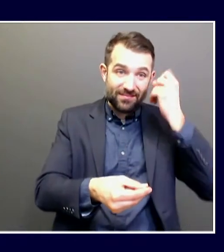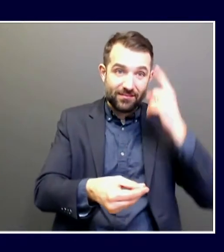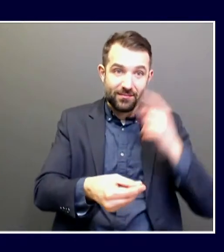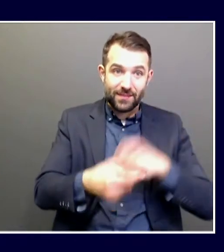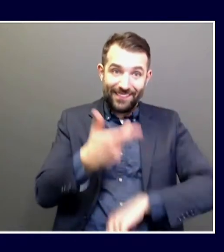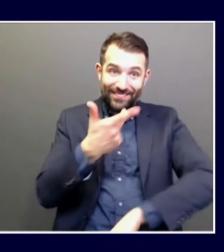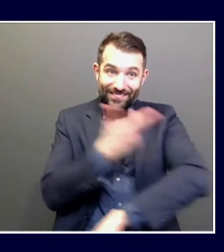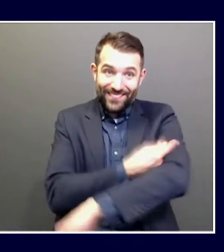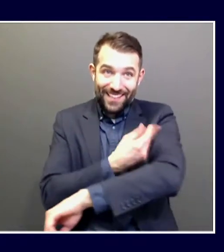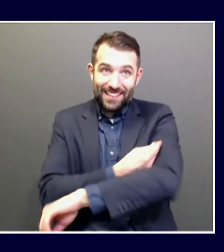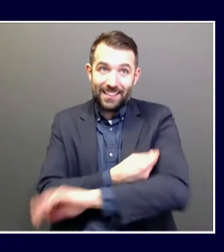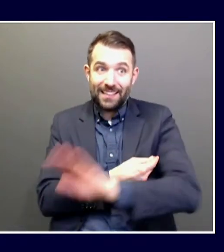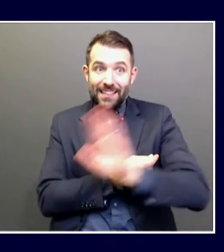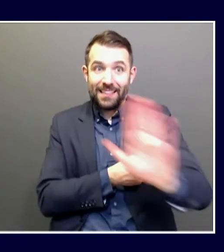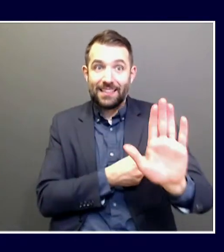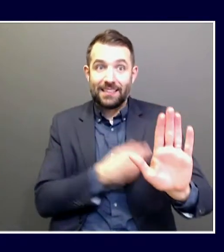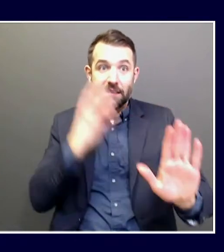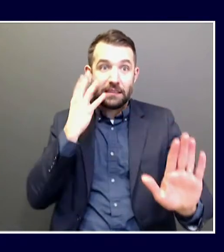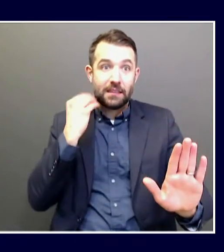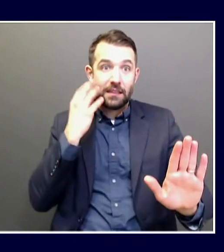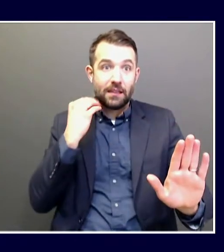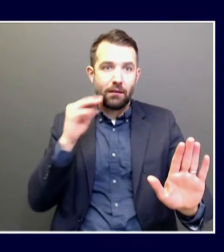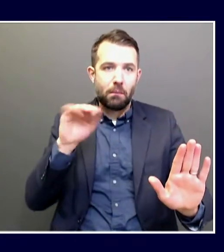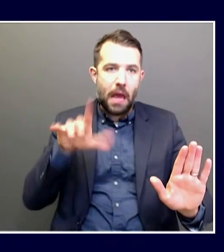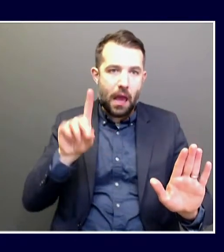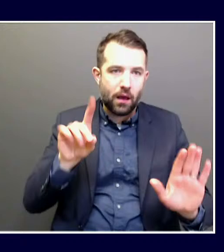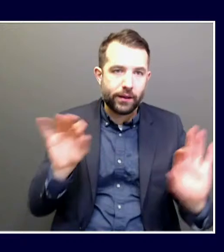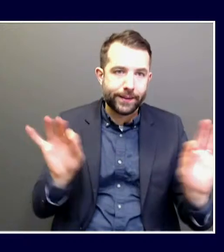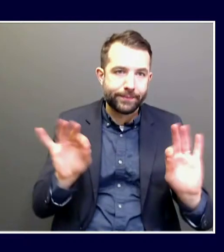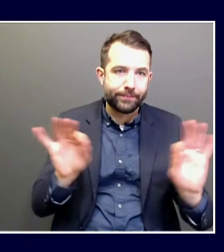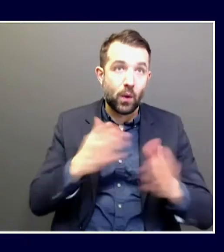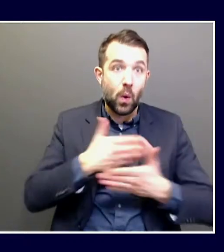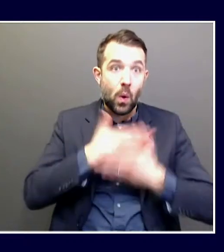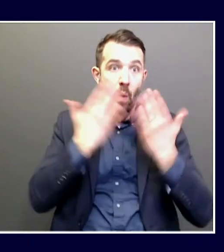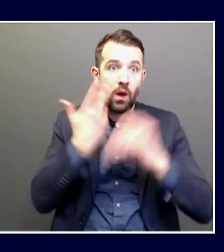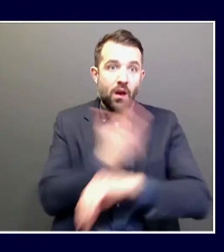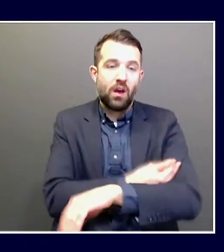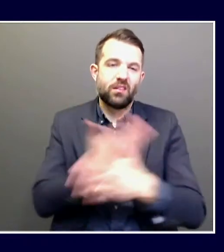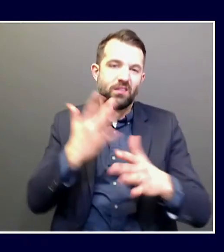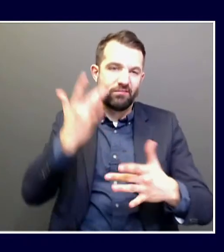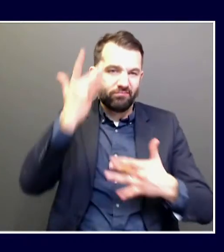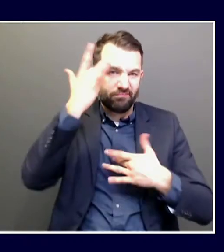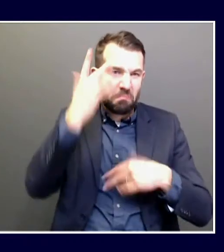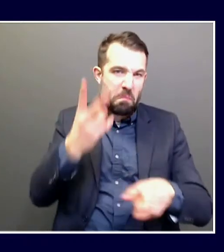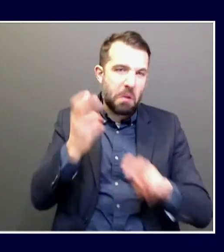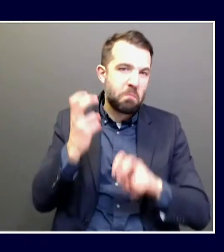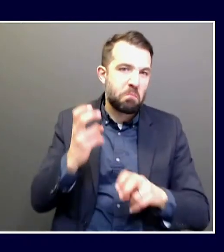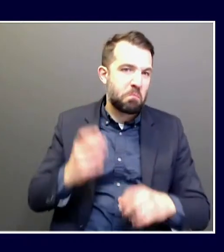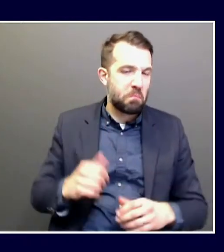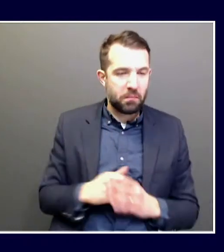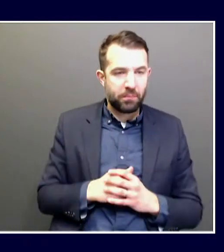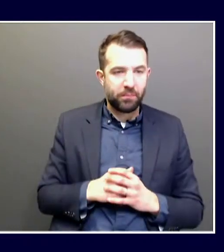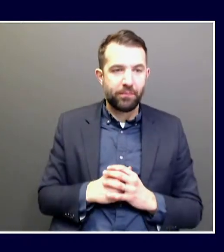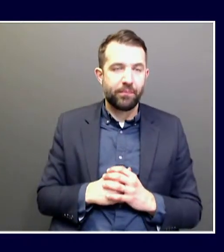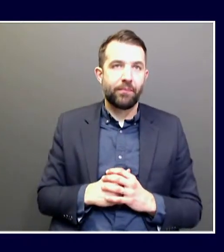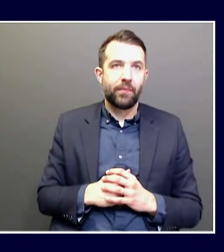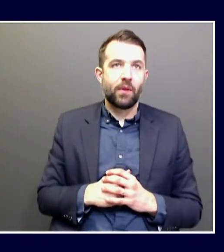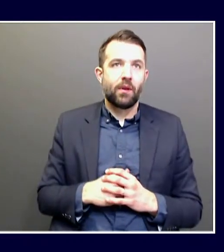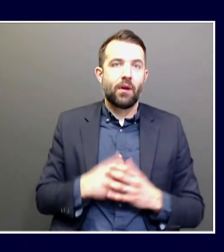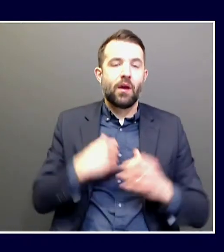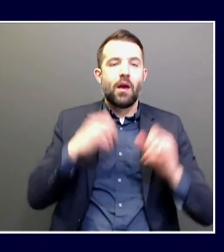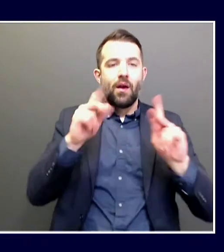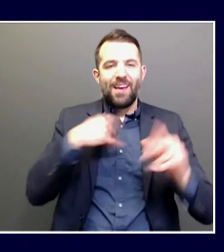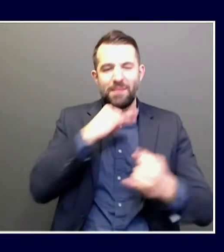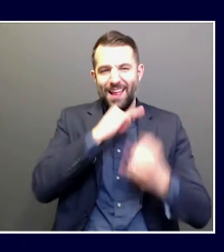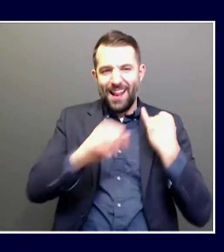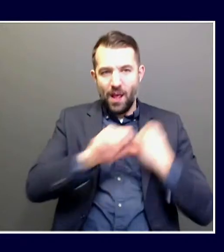experience very mild cases. Okay, and I have one last question. I think this is for Commissioner Lambrou. So earlier this month, the